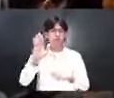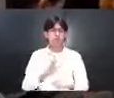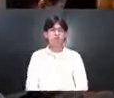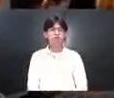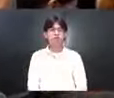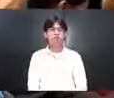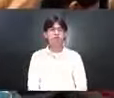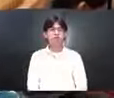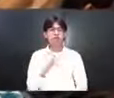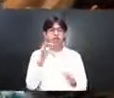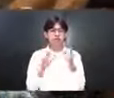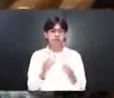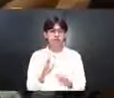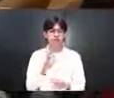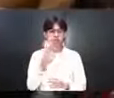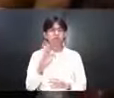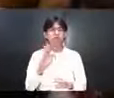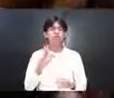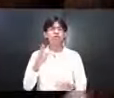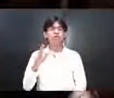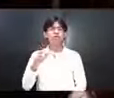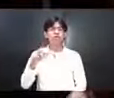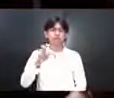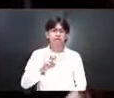walk every journey,